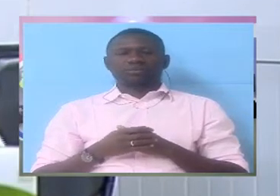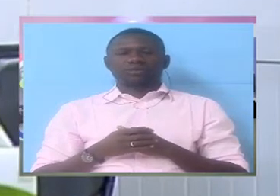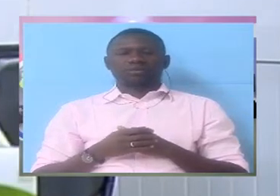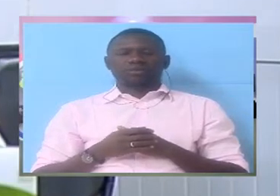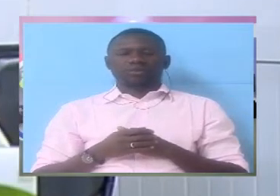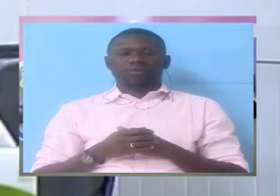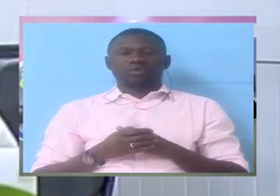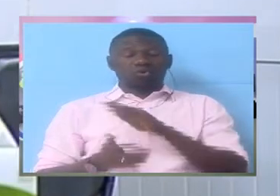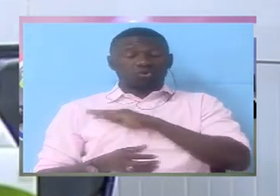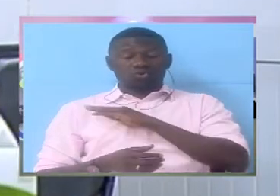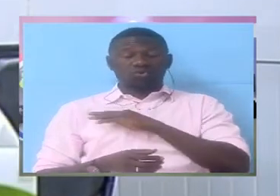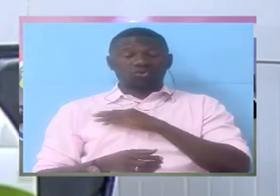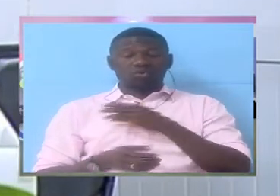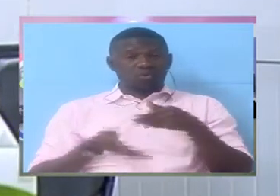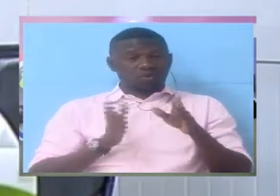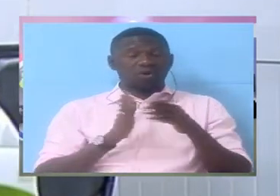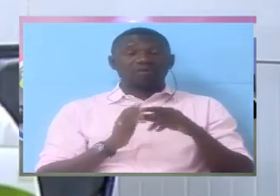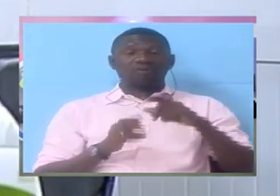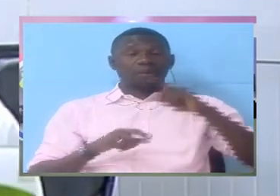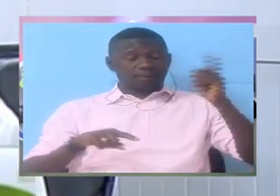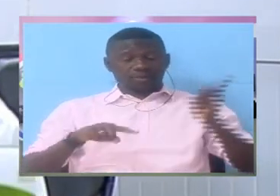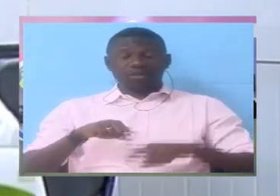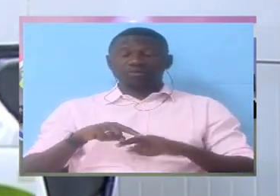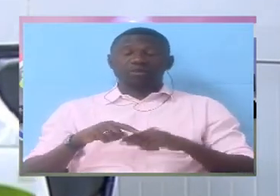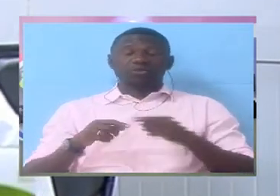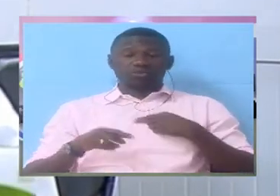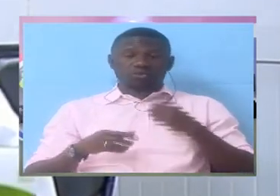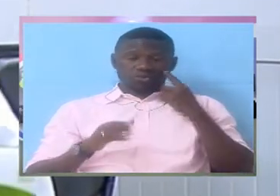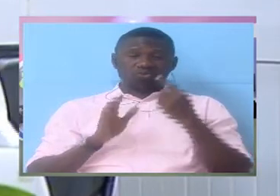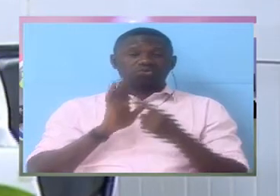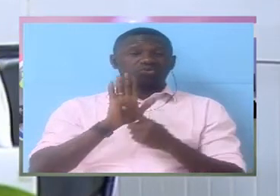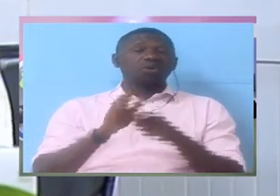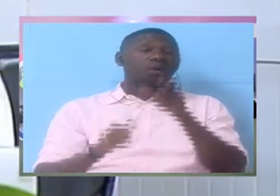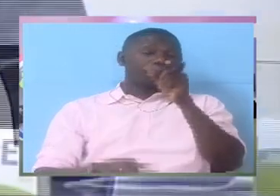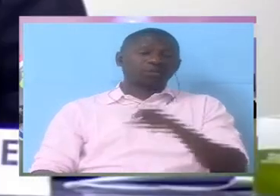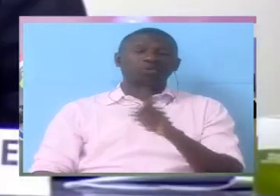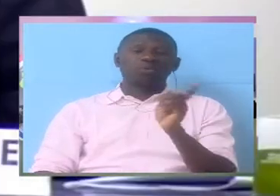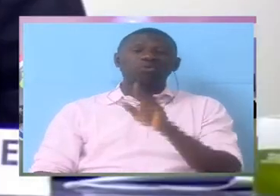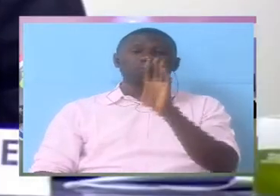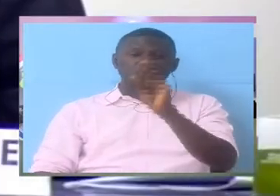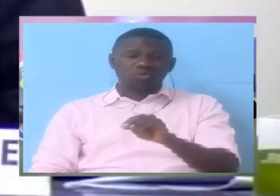show the person or the person that what you have done is wrong. Nyimfanamu